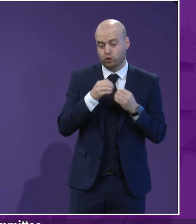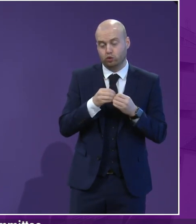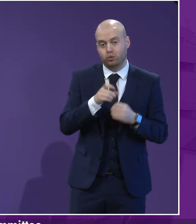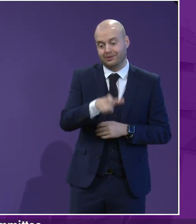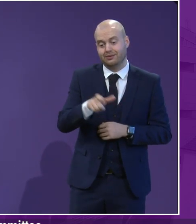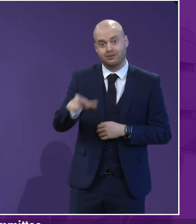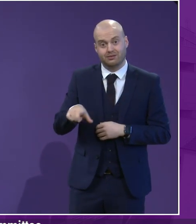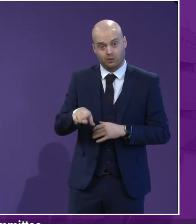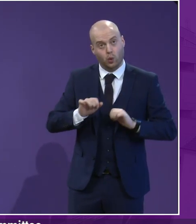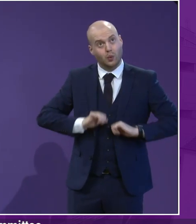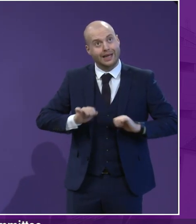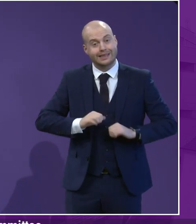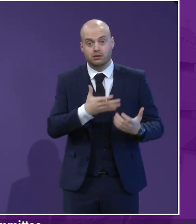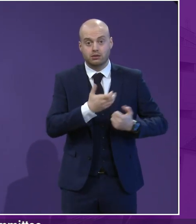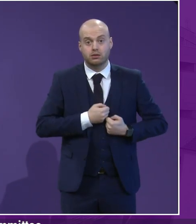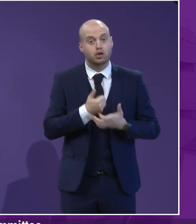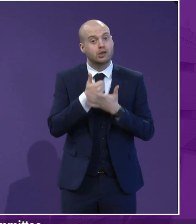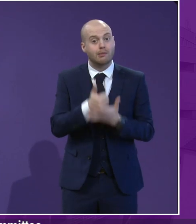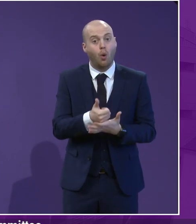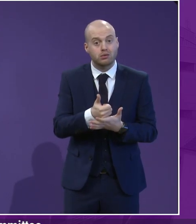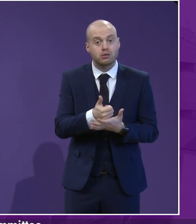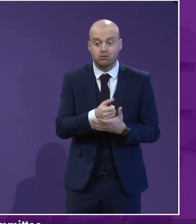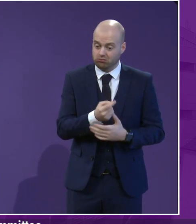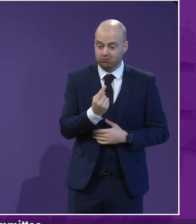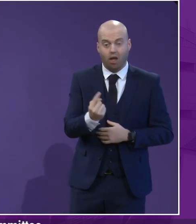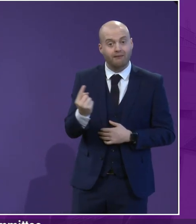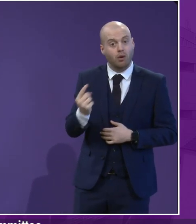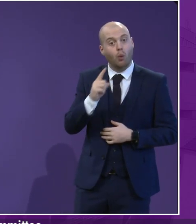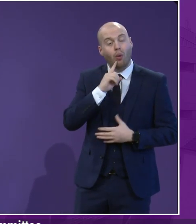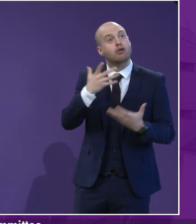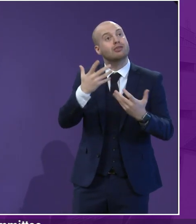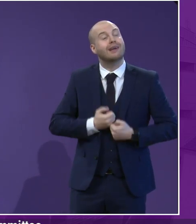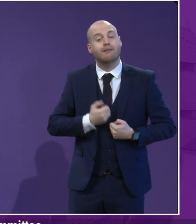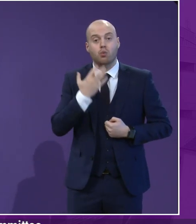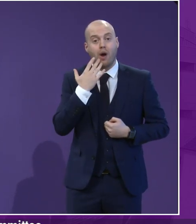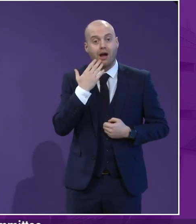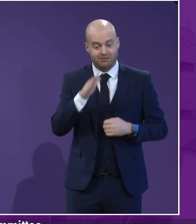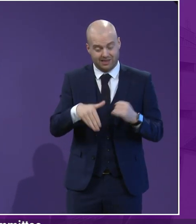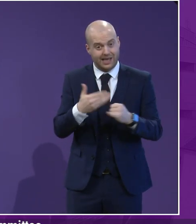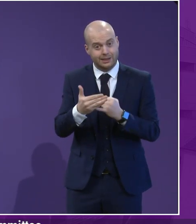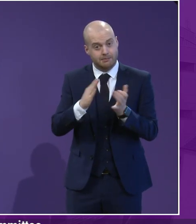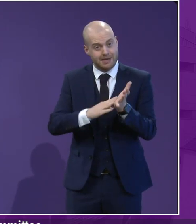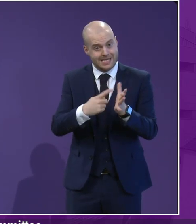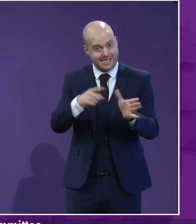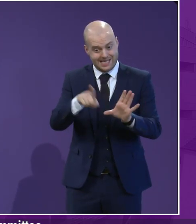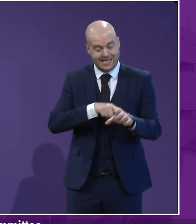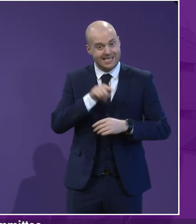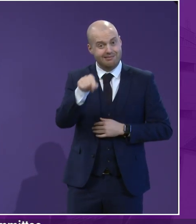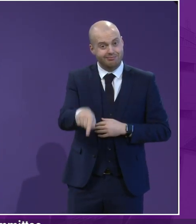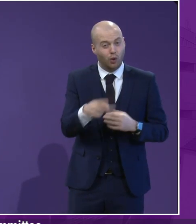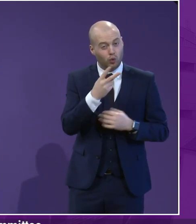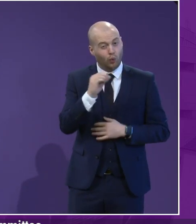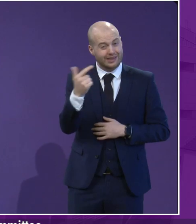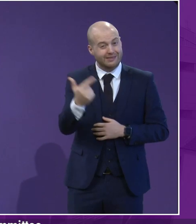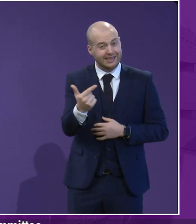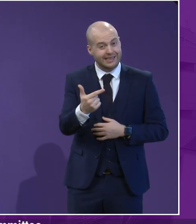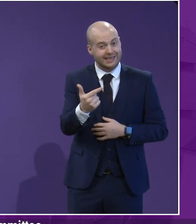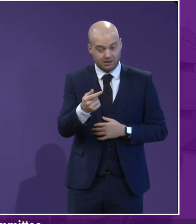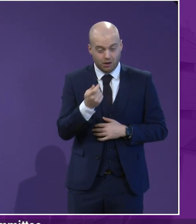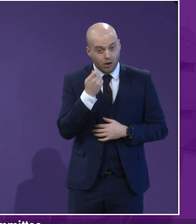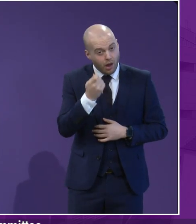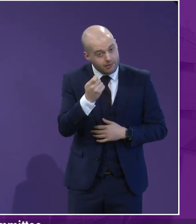about disabled students allowance, the assessment centres take about 4 to 6 months. We've got two students currently who are waiting on